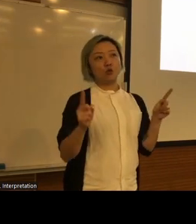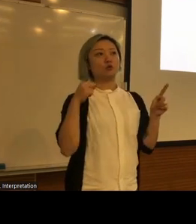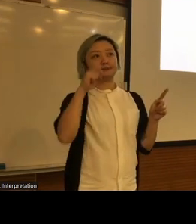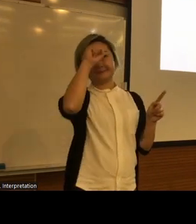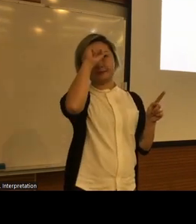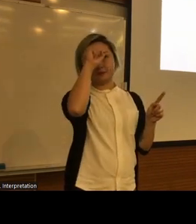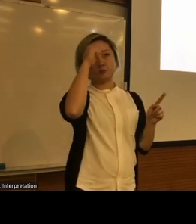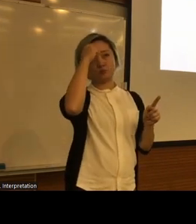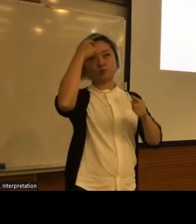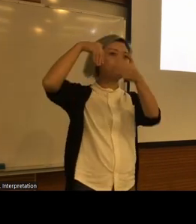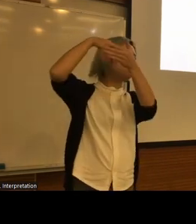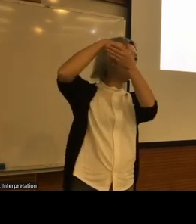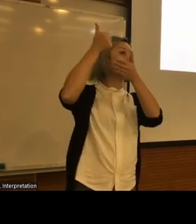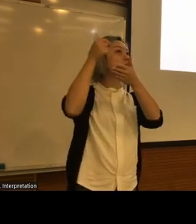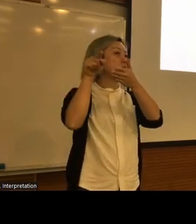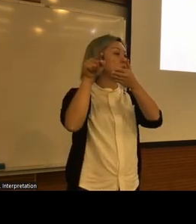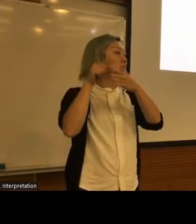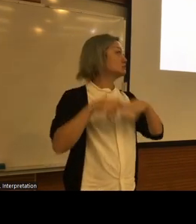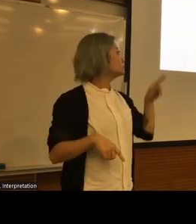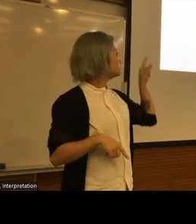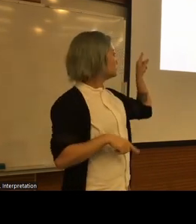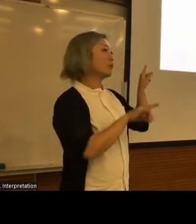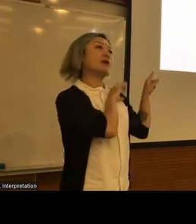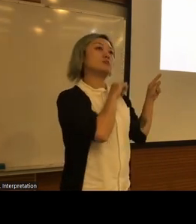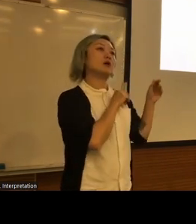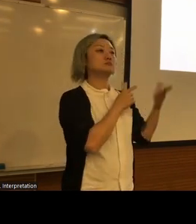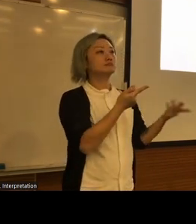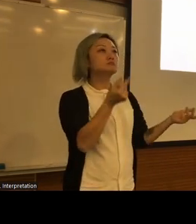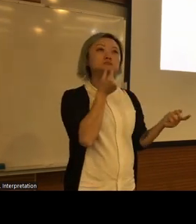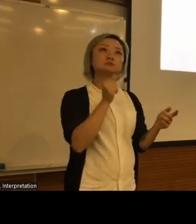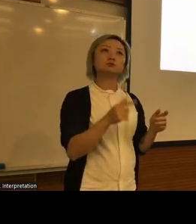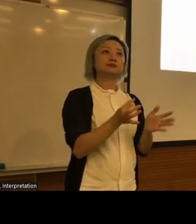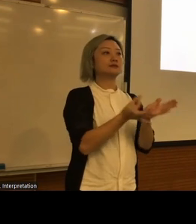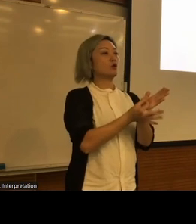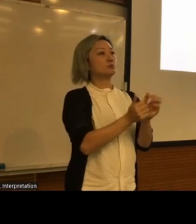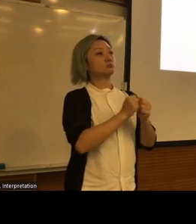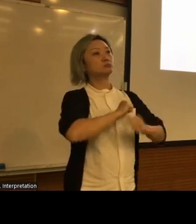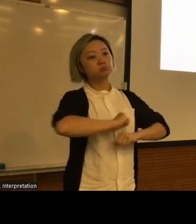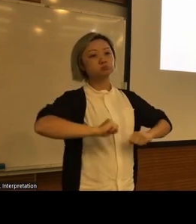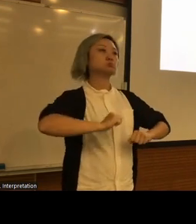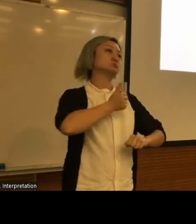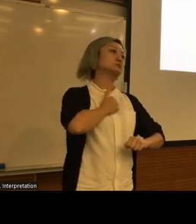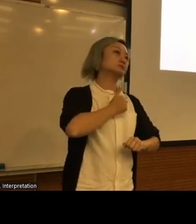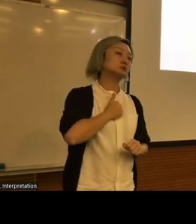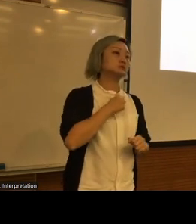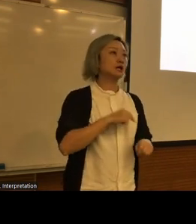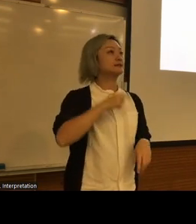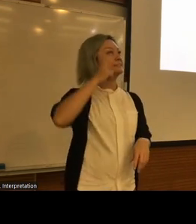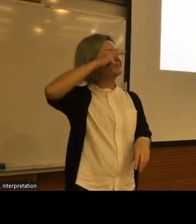Long-term memory has a lot of capacity. This is what we call memory in everyday life.